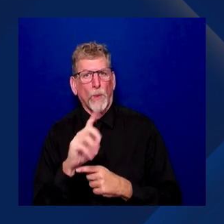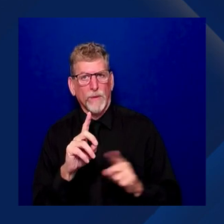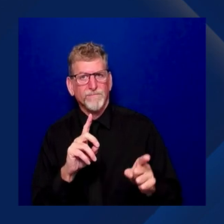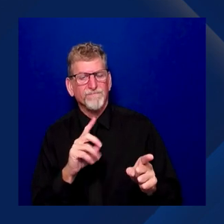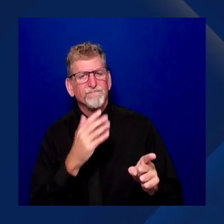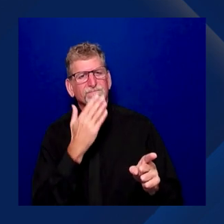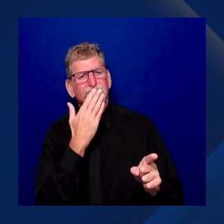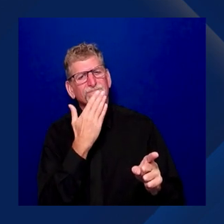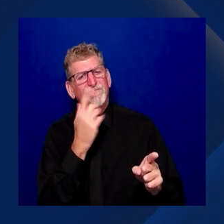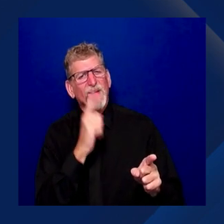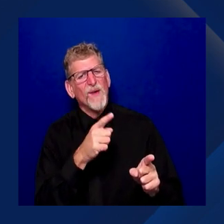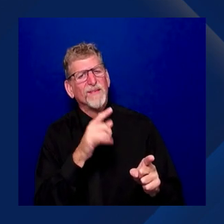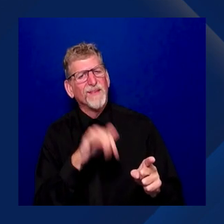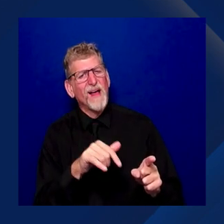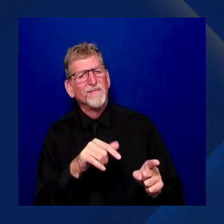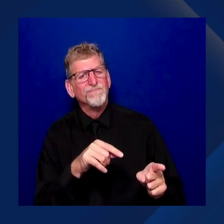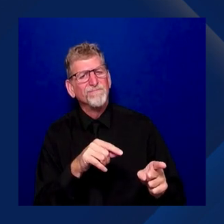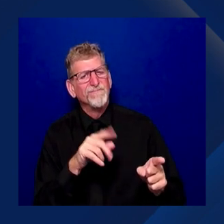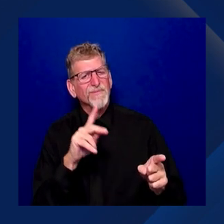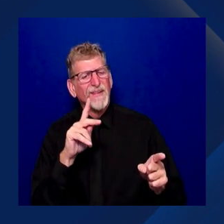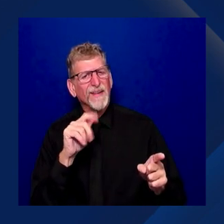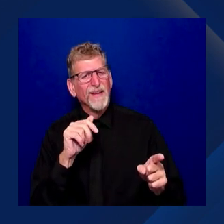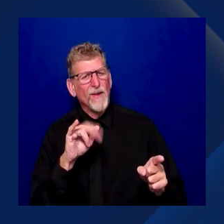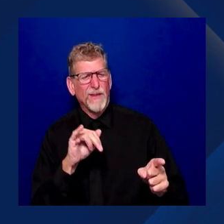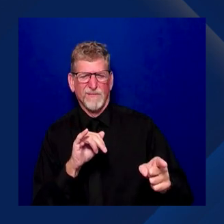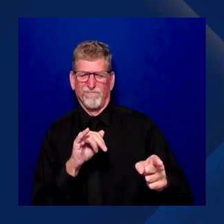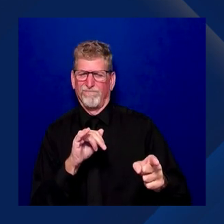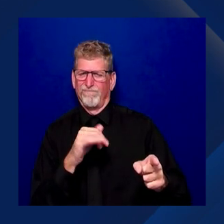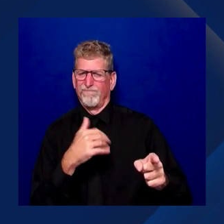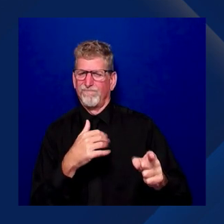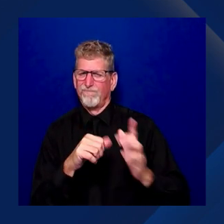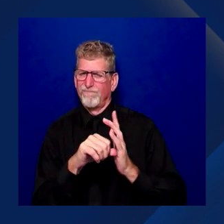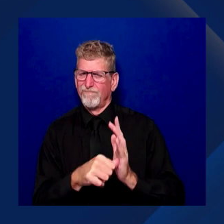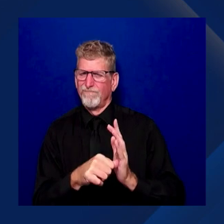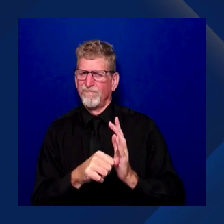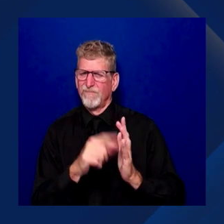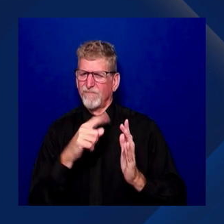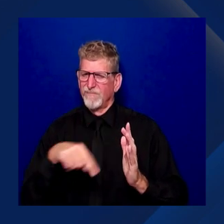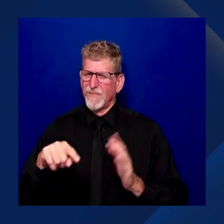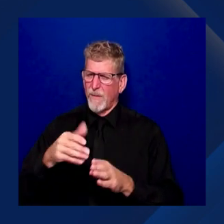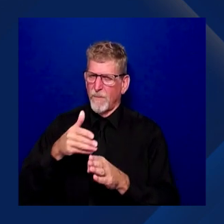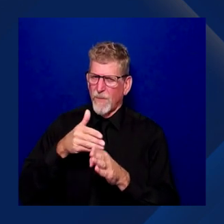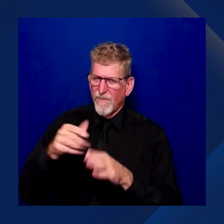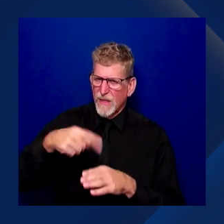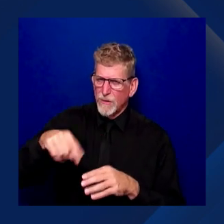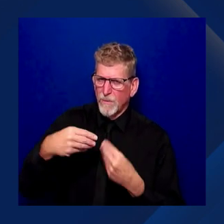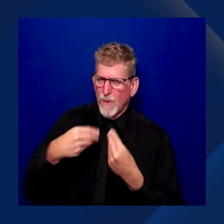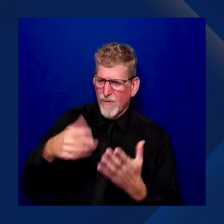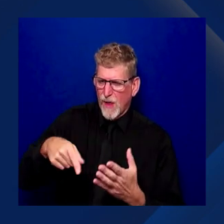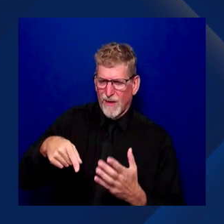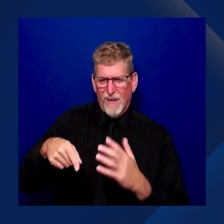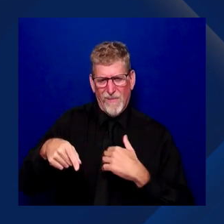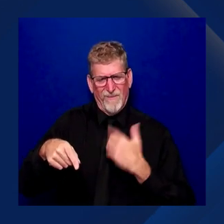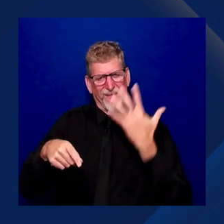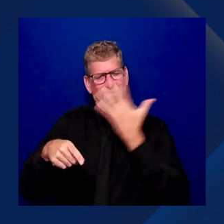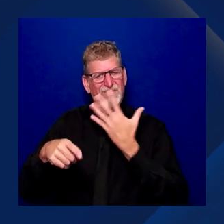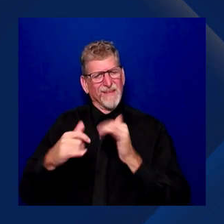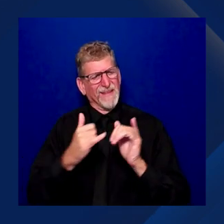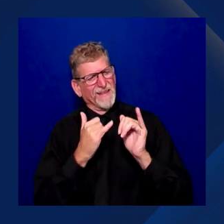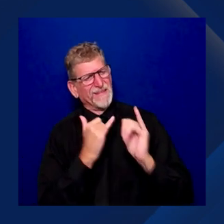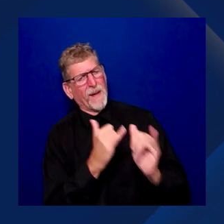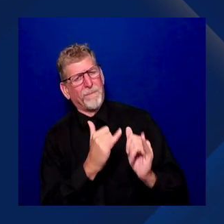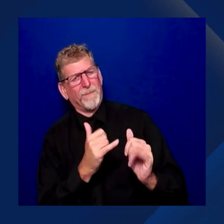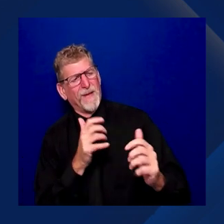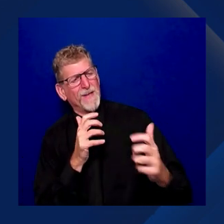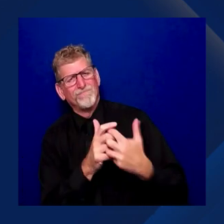of providers, and particularly those who have a similar lived experience and how important that is for people